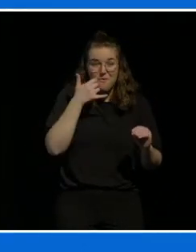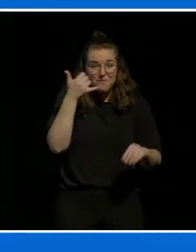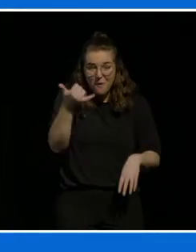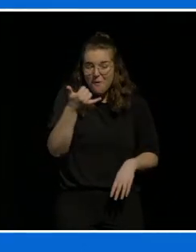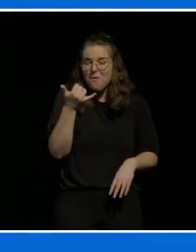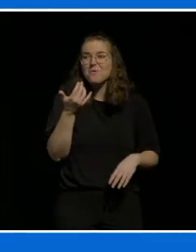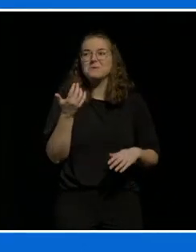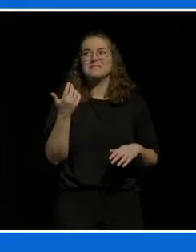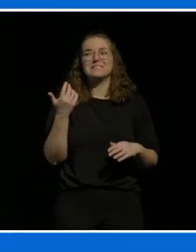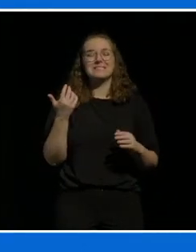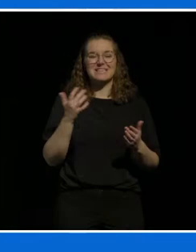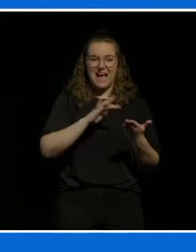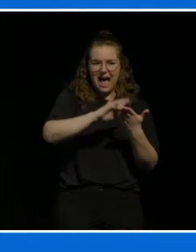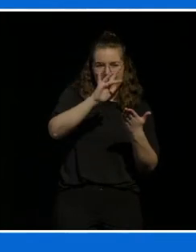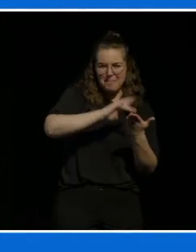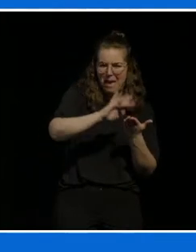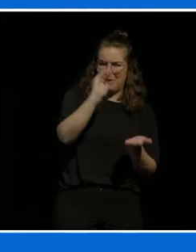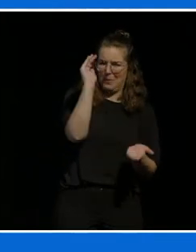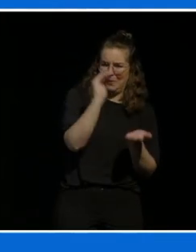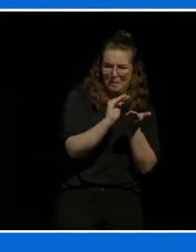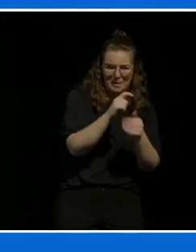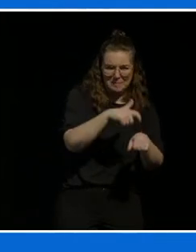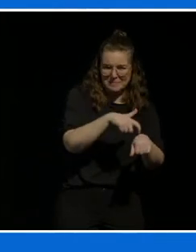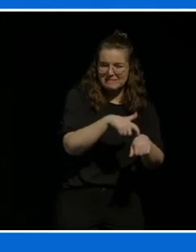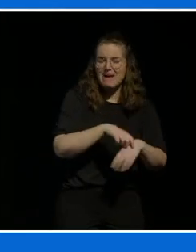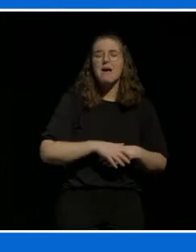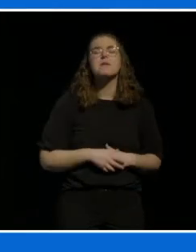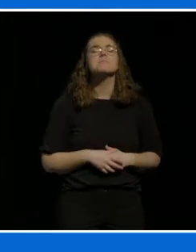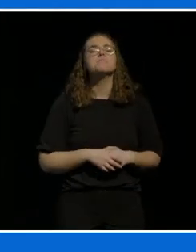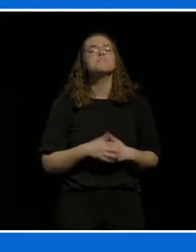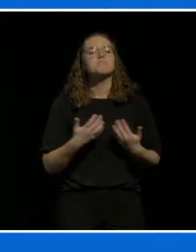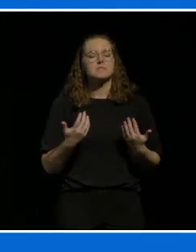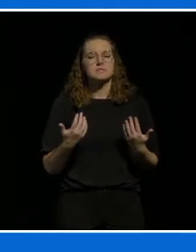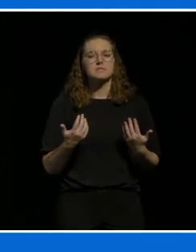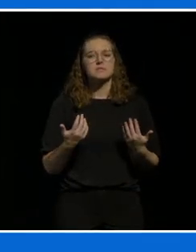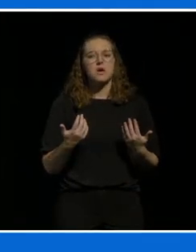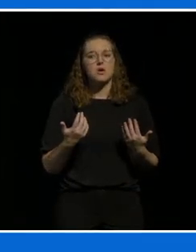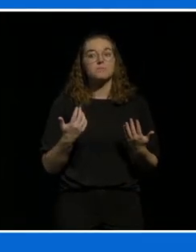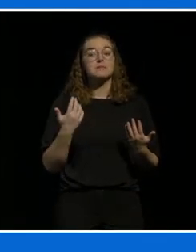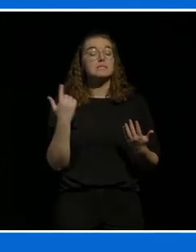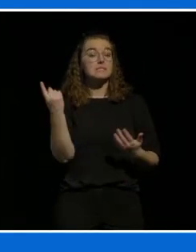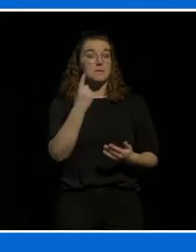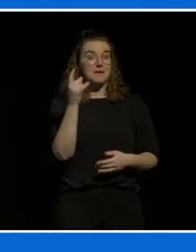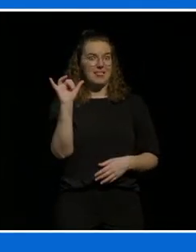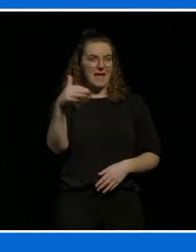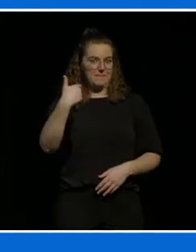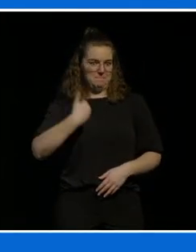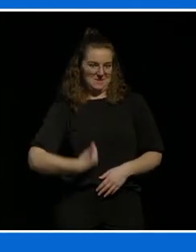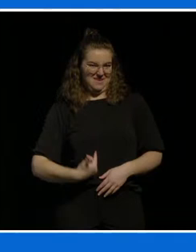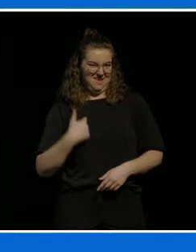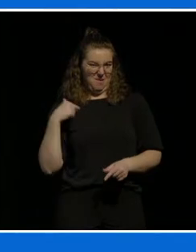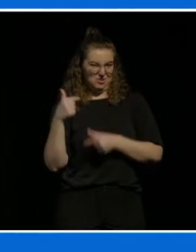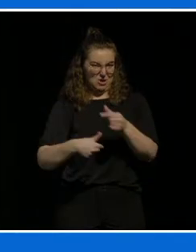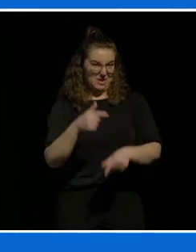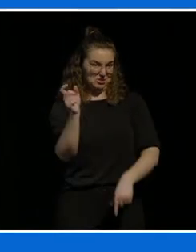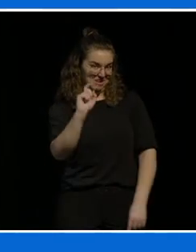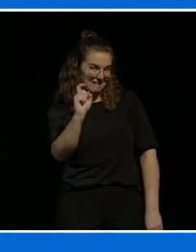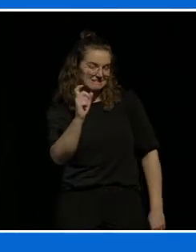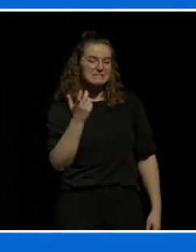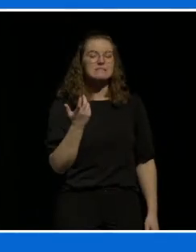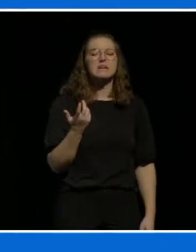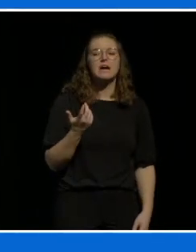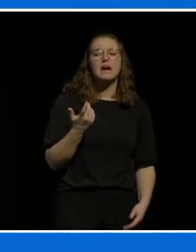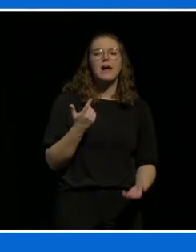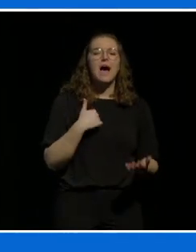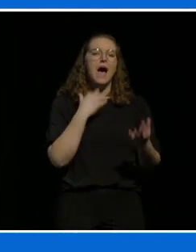minimum. So my question is for someone like me, a Gen Xer, where I'm looking